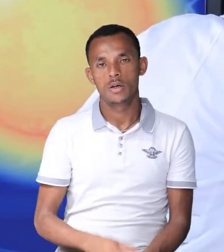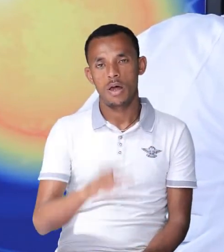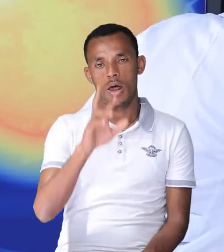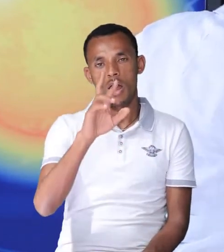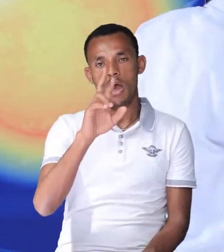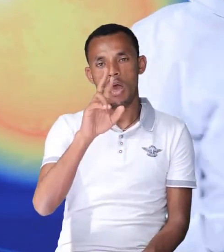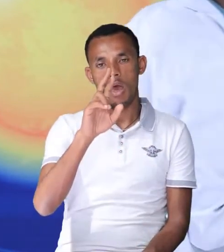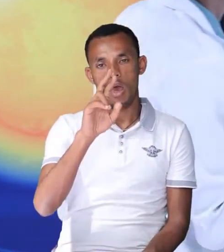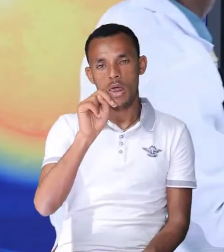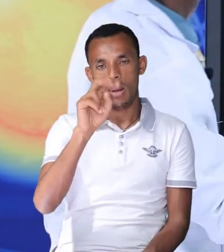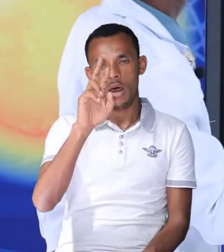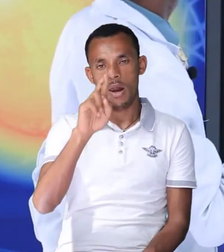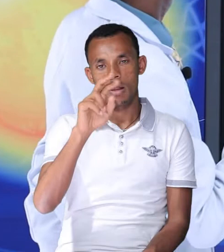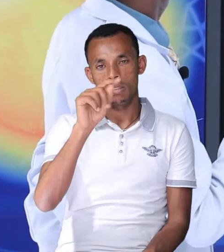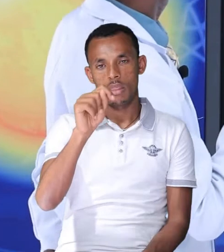nRT.